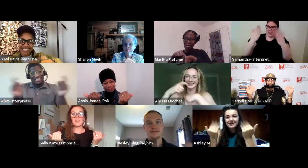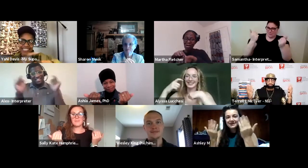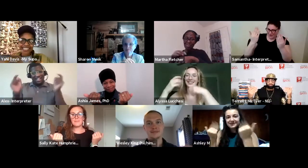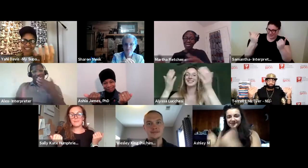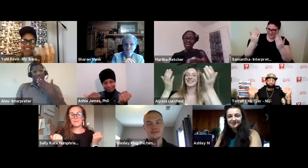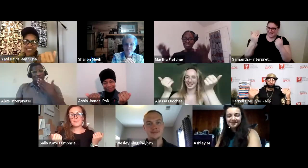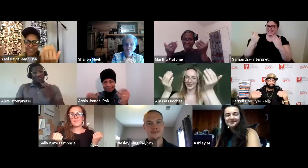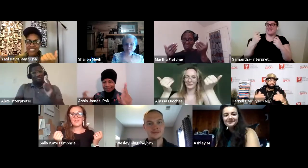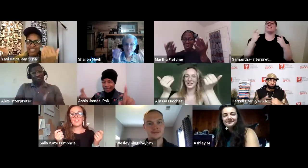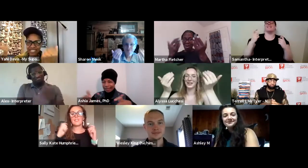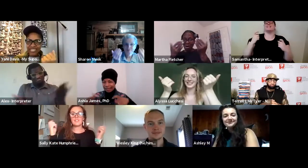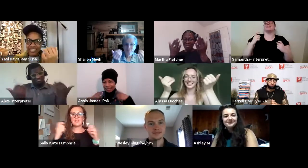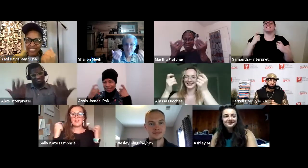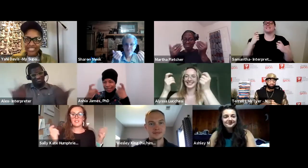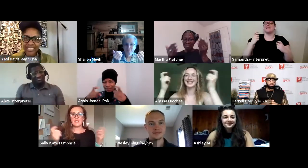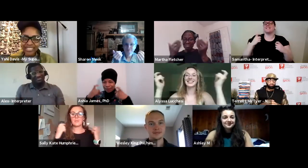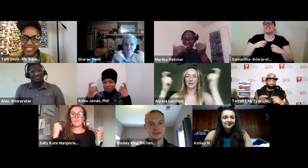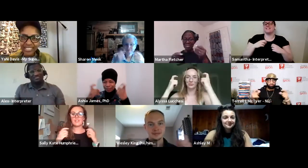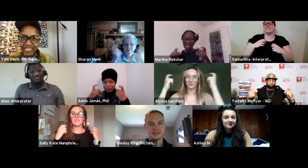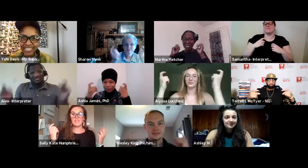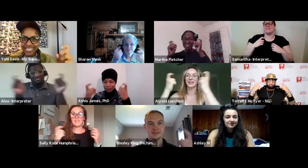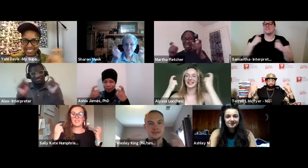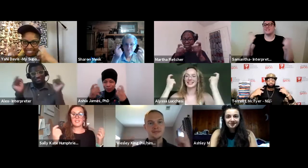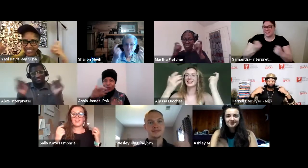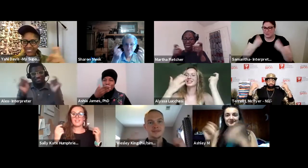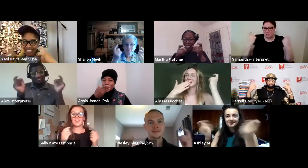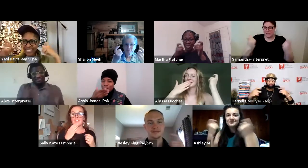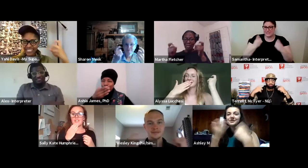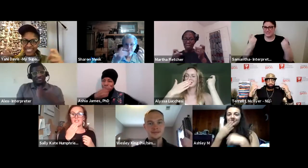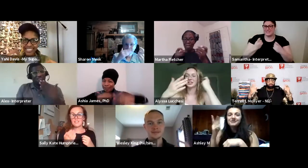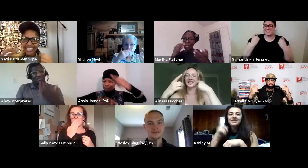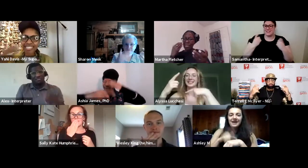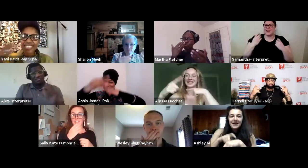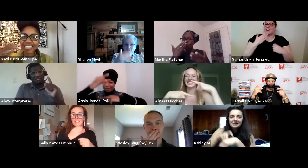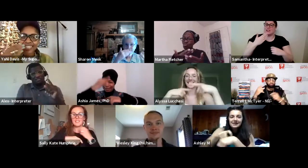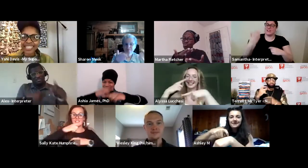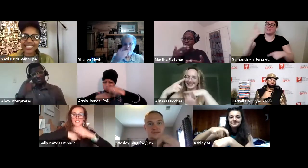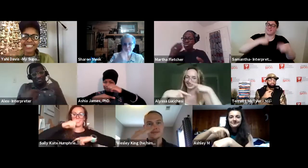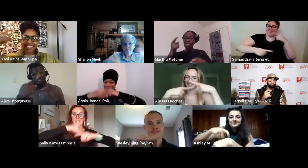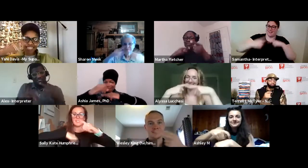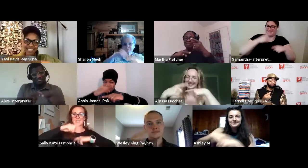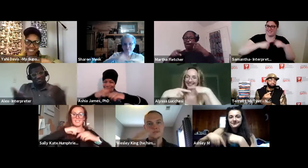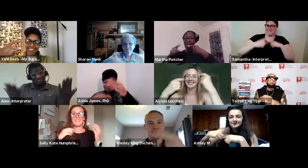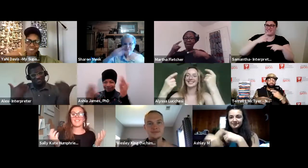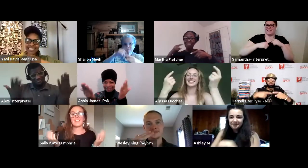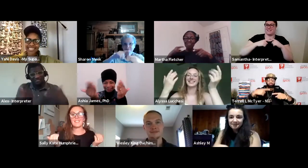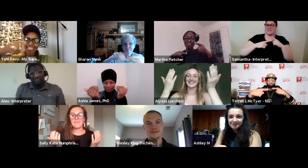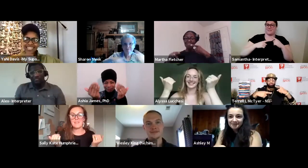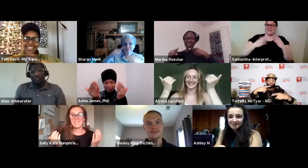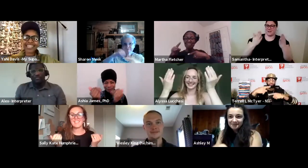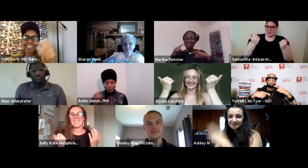on. Come on. Celebrate Celebrate. good signs.